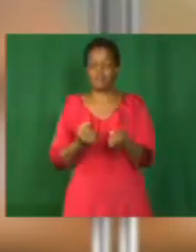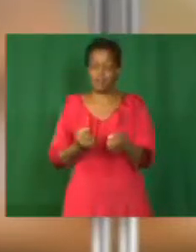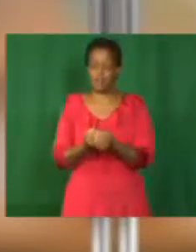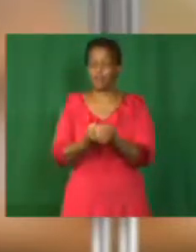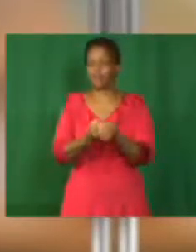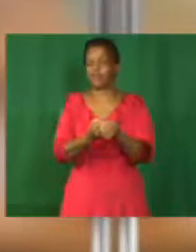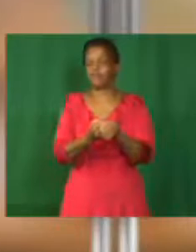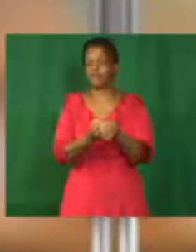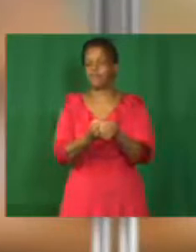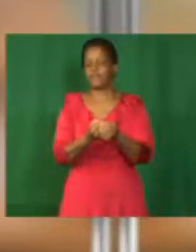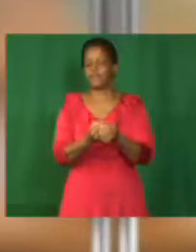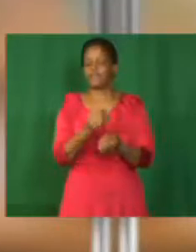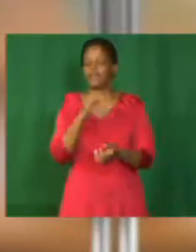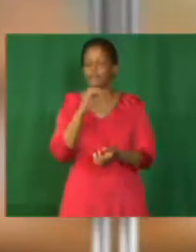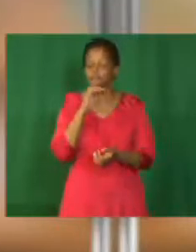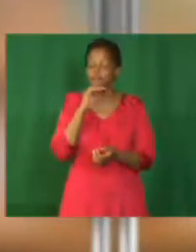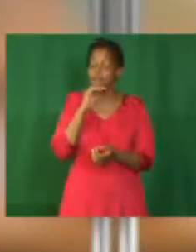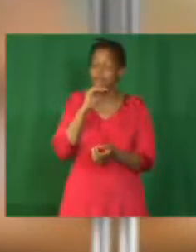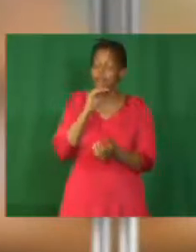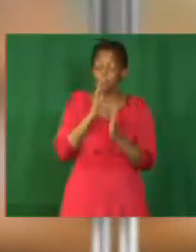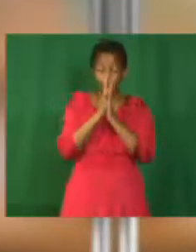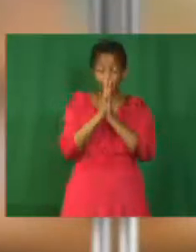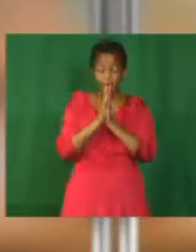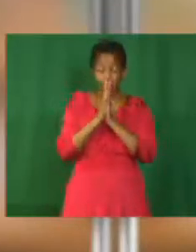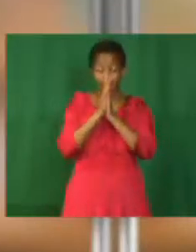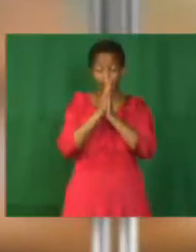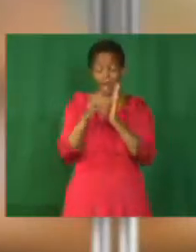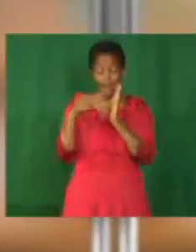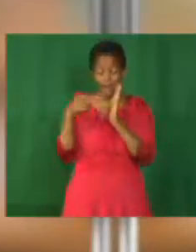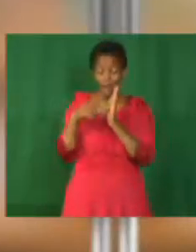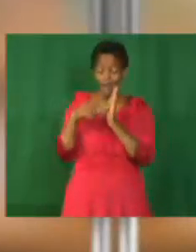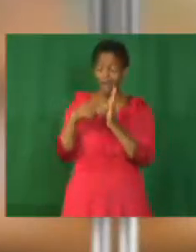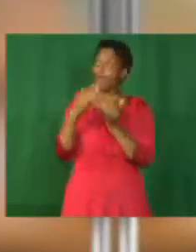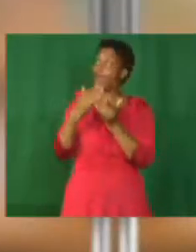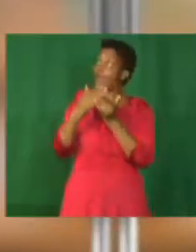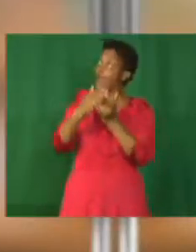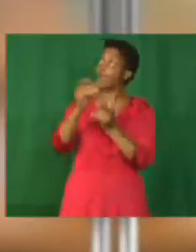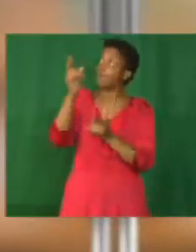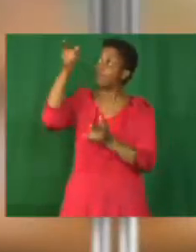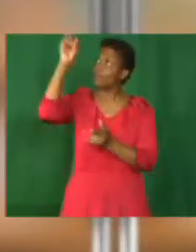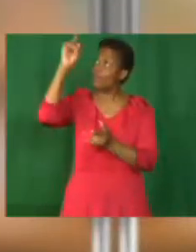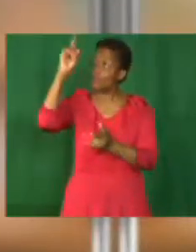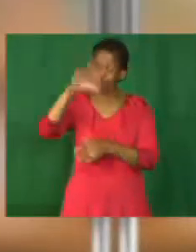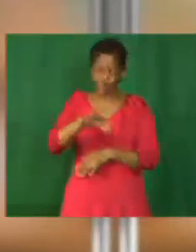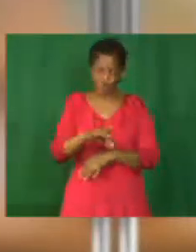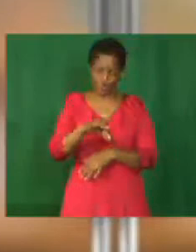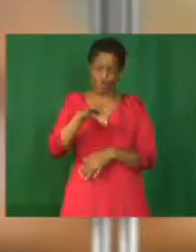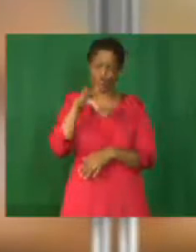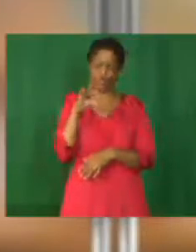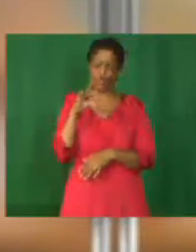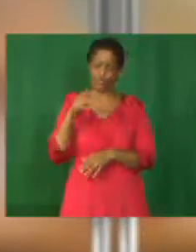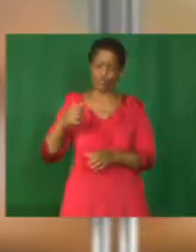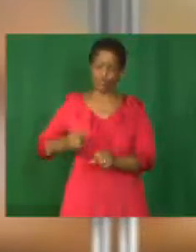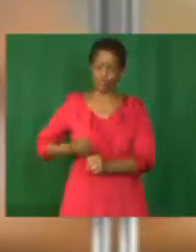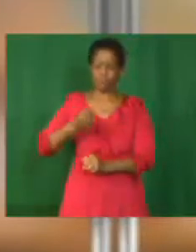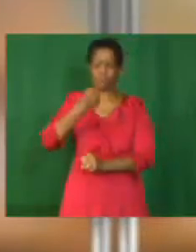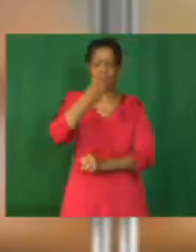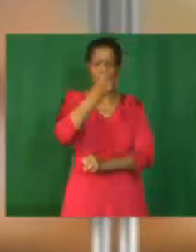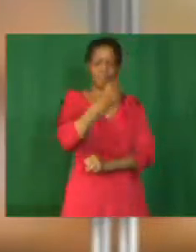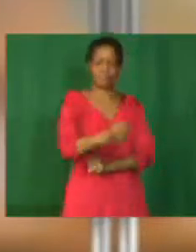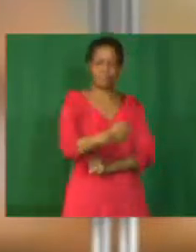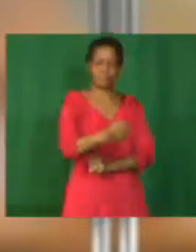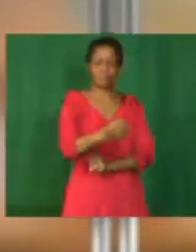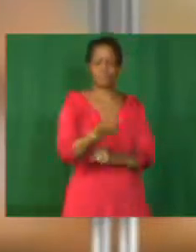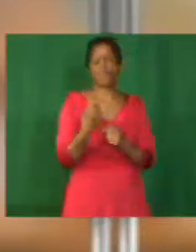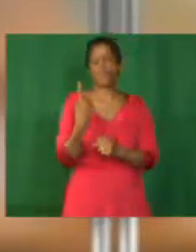was going to be actually the one to choose who should be or who should take the place of